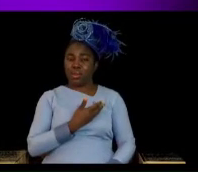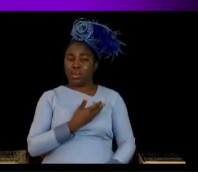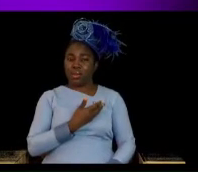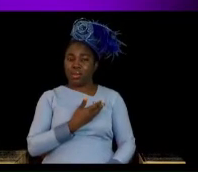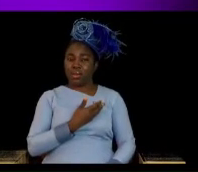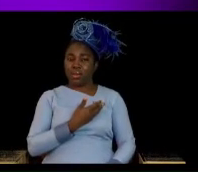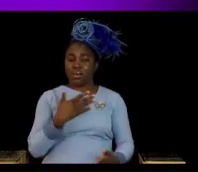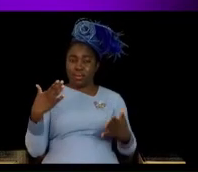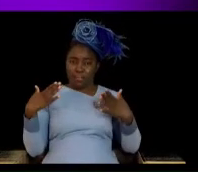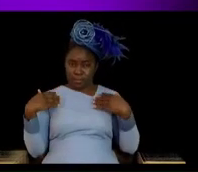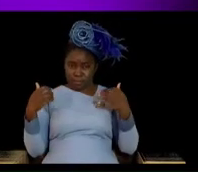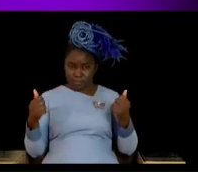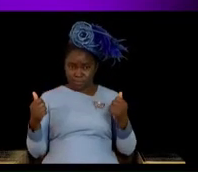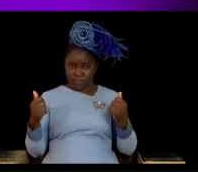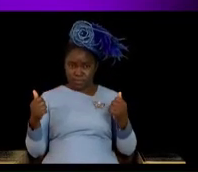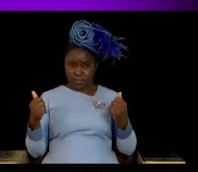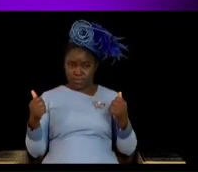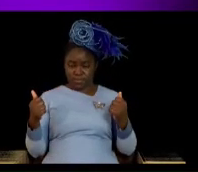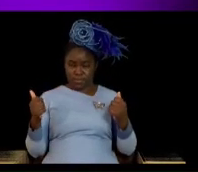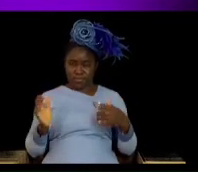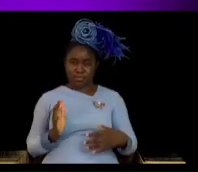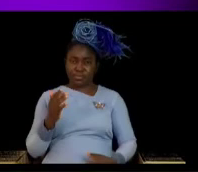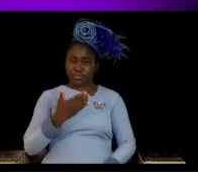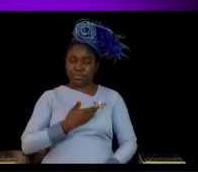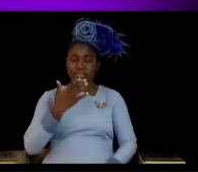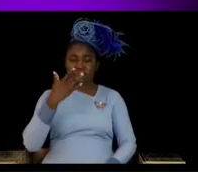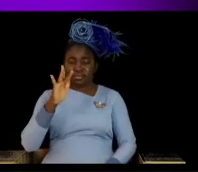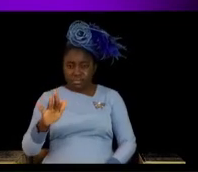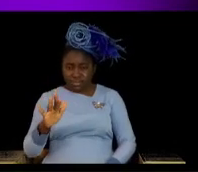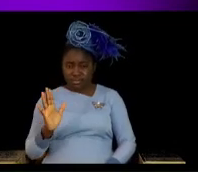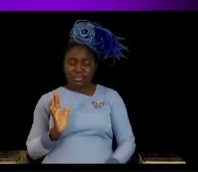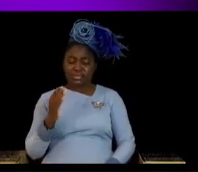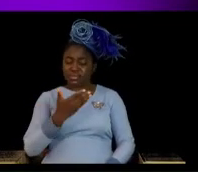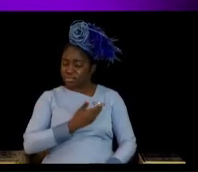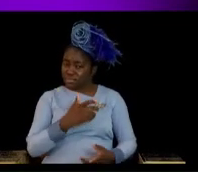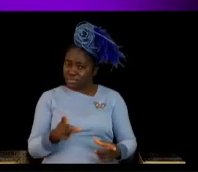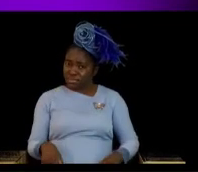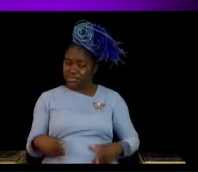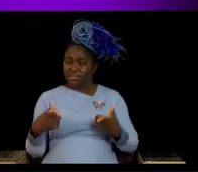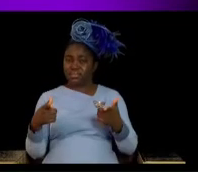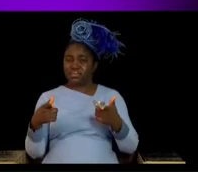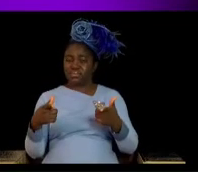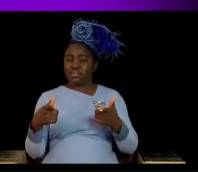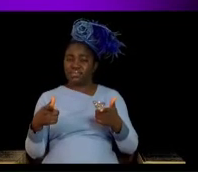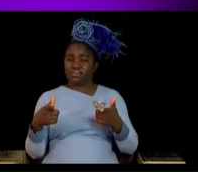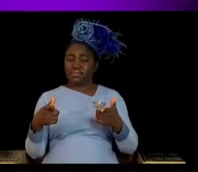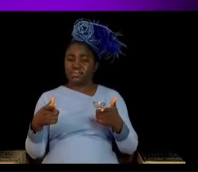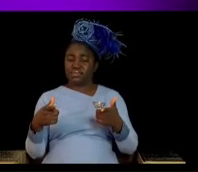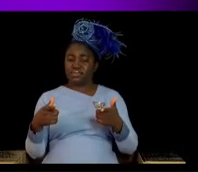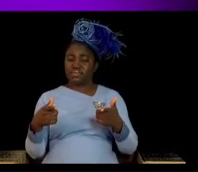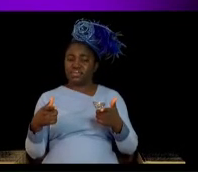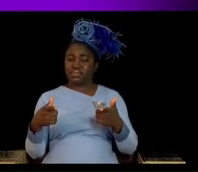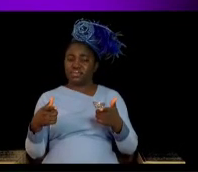our destiny, our life, is affected by evil princes of